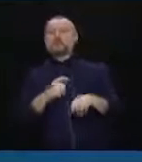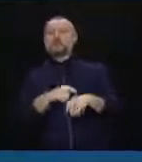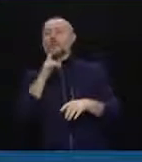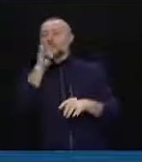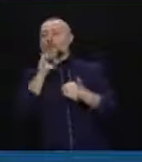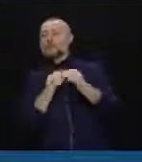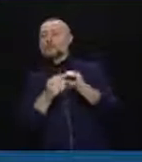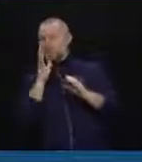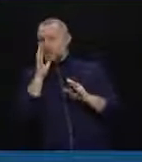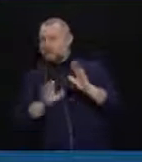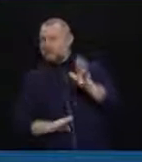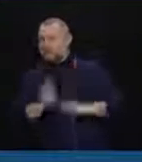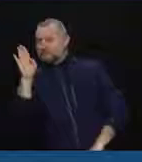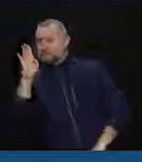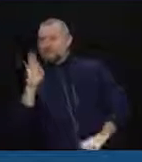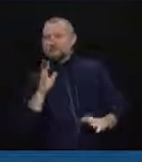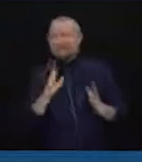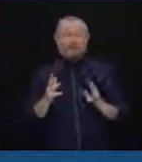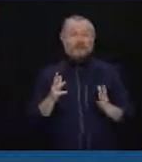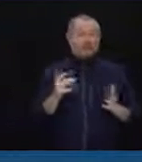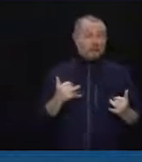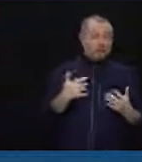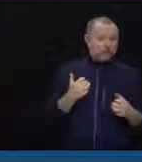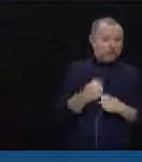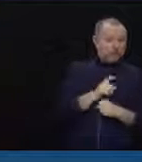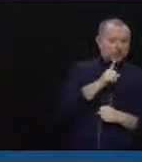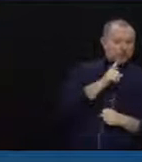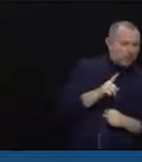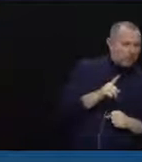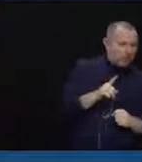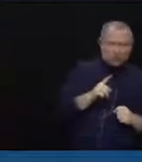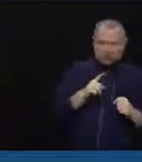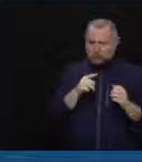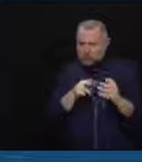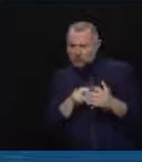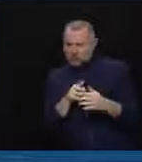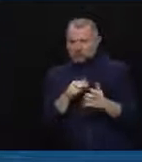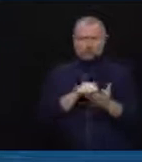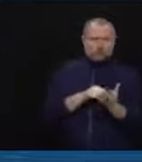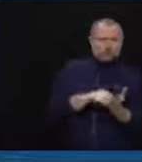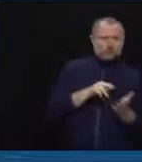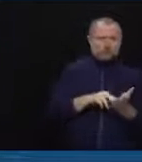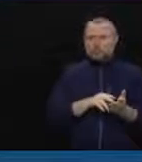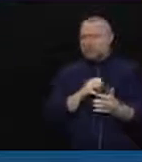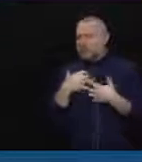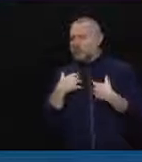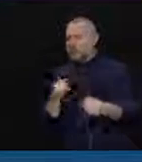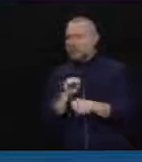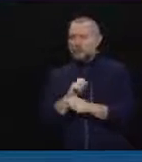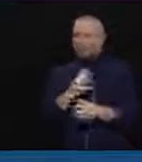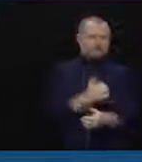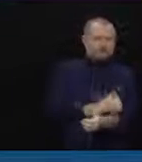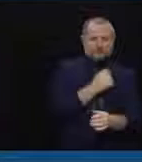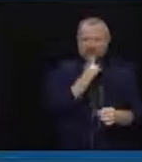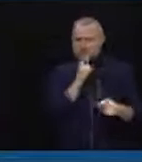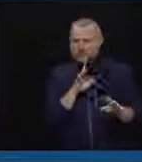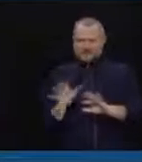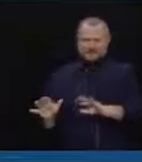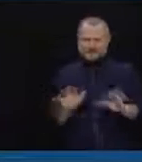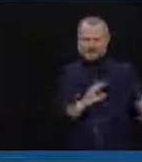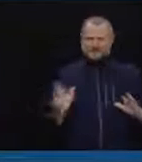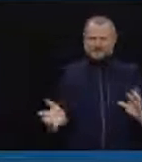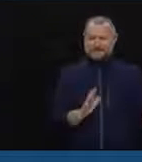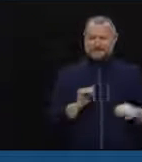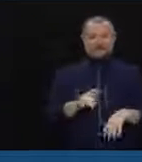knew that our healthcare workers were vaccinated. Viewed as controversial at the time, but we stood firm and said that anyone